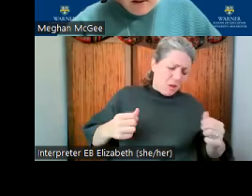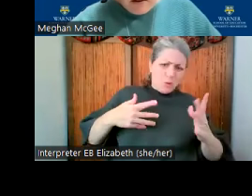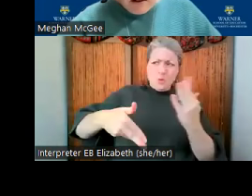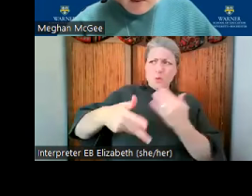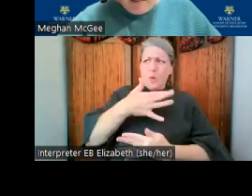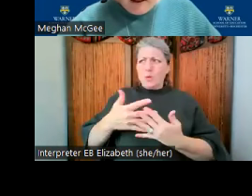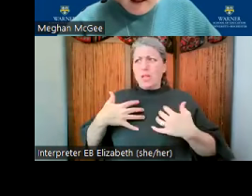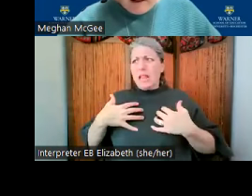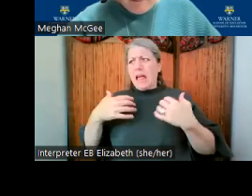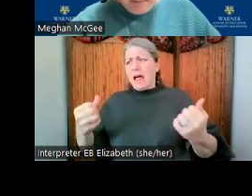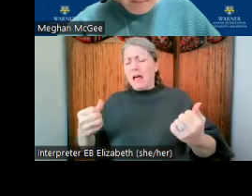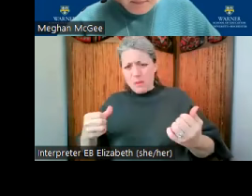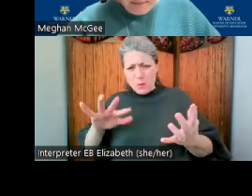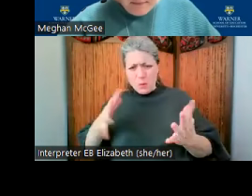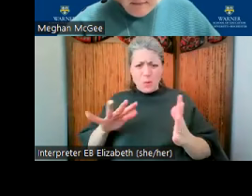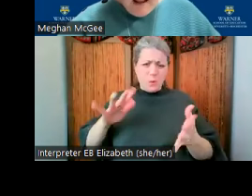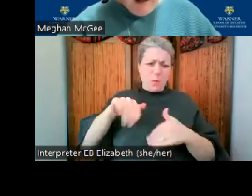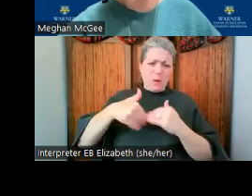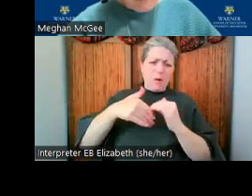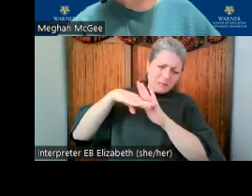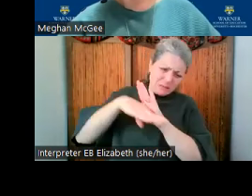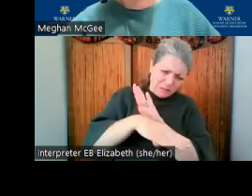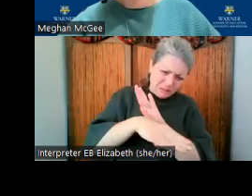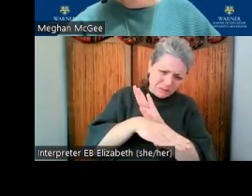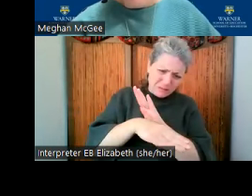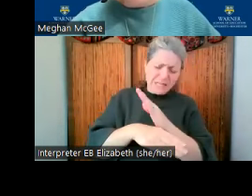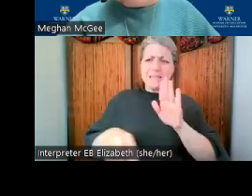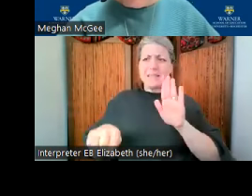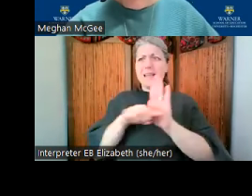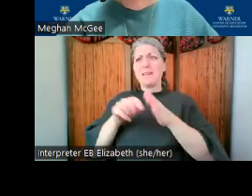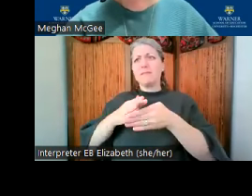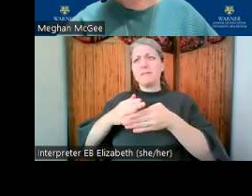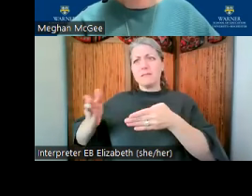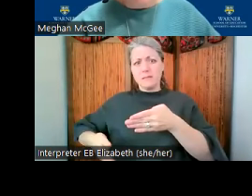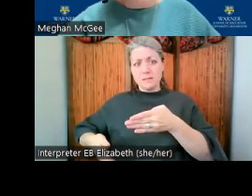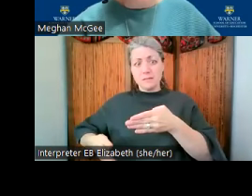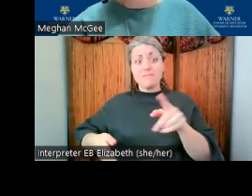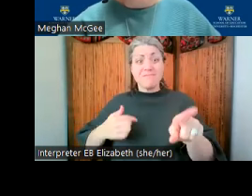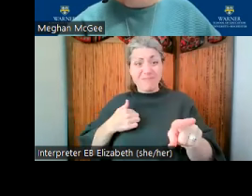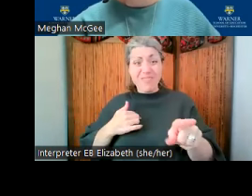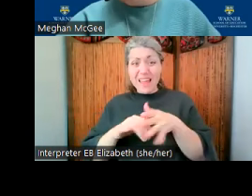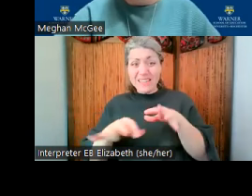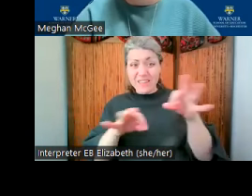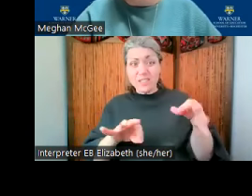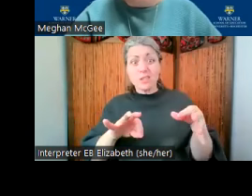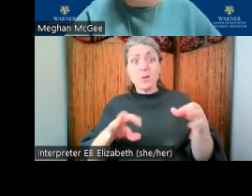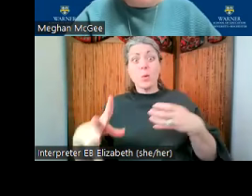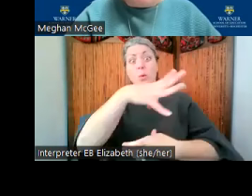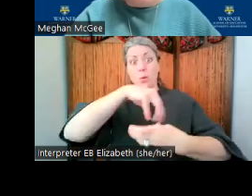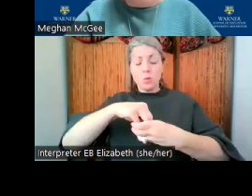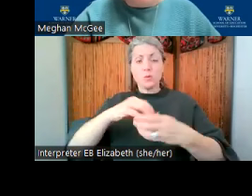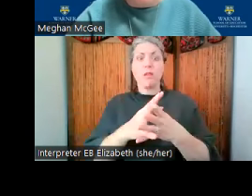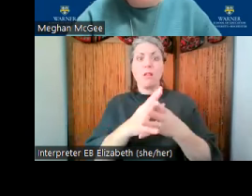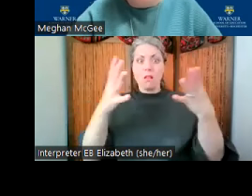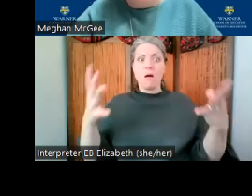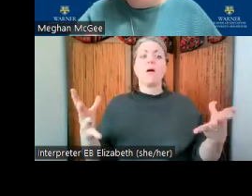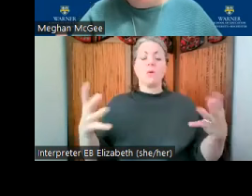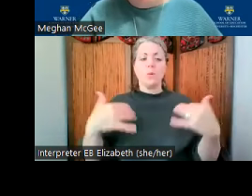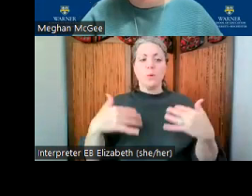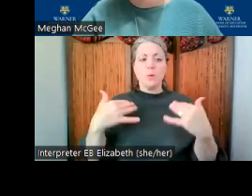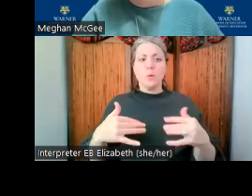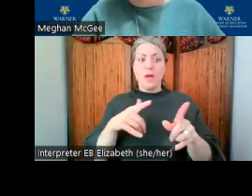or social well-being. I'm not sure that there's much left out of that definition, but that's sort of, that is